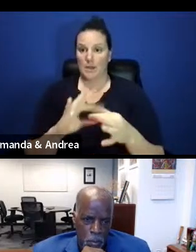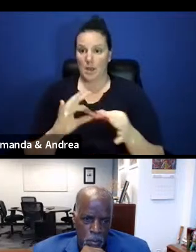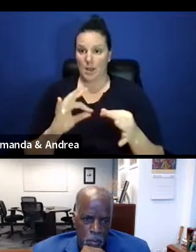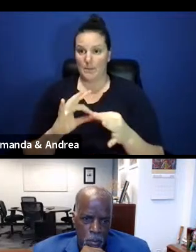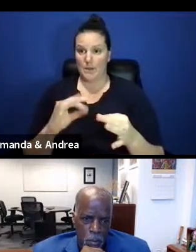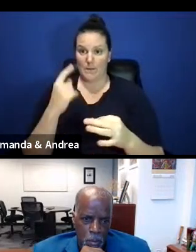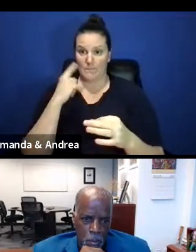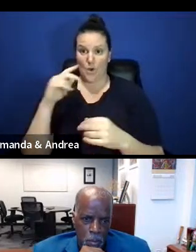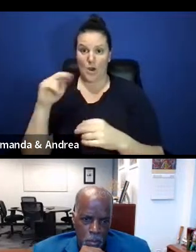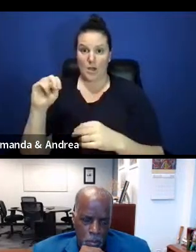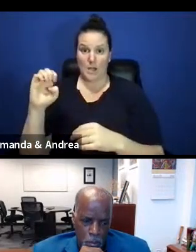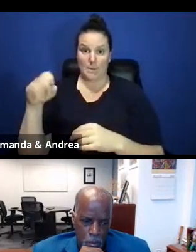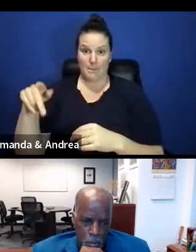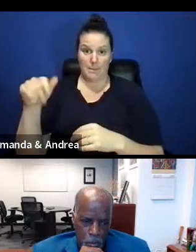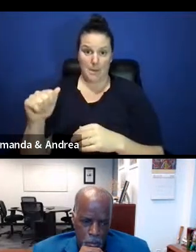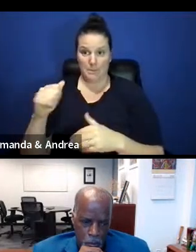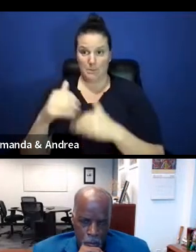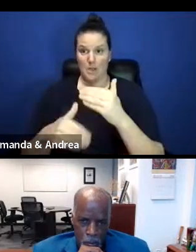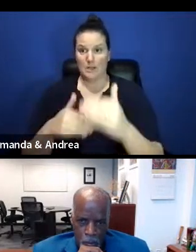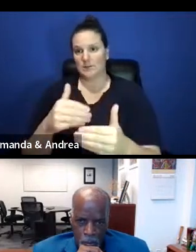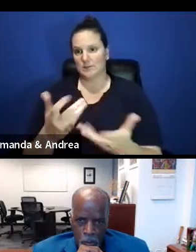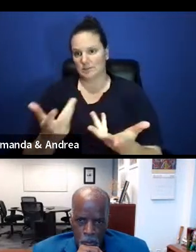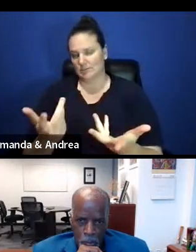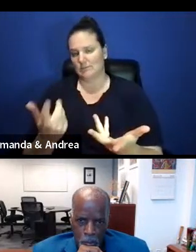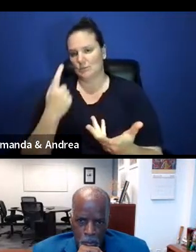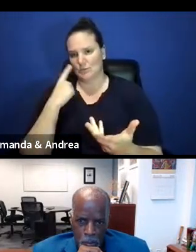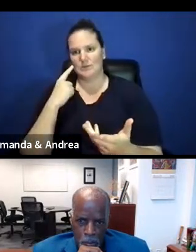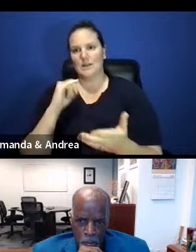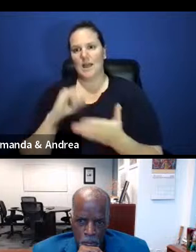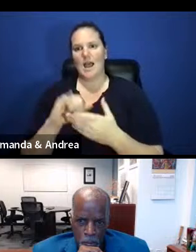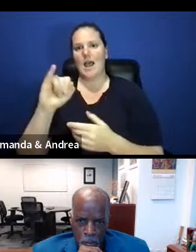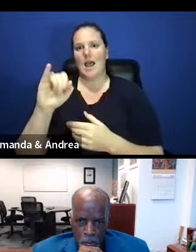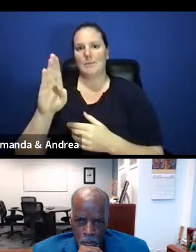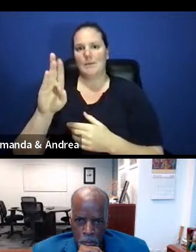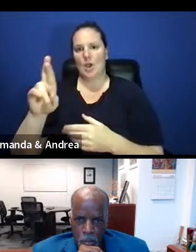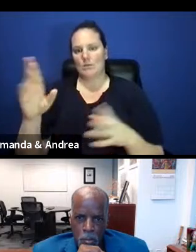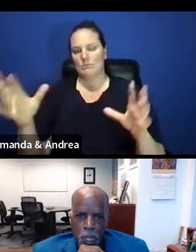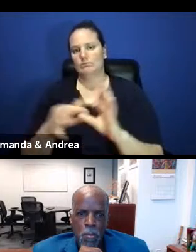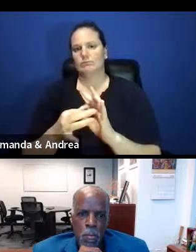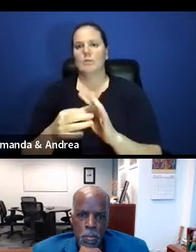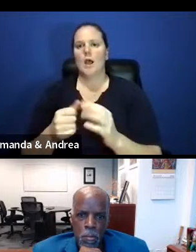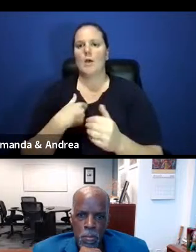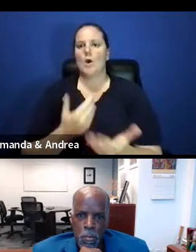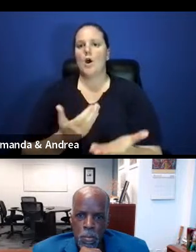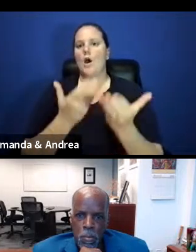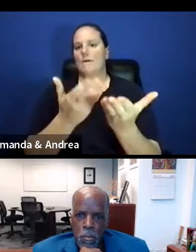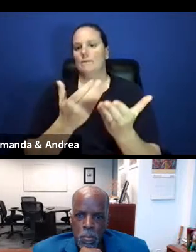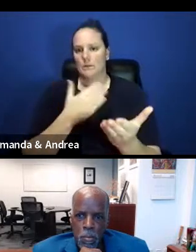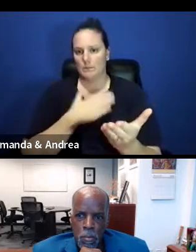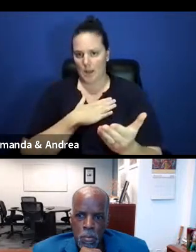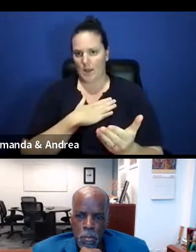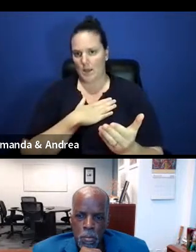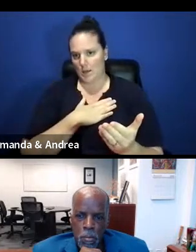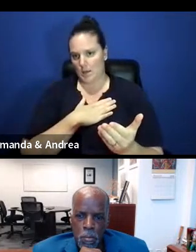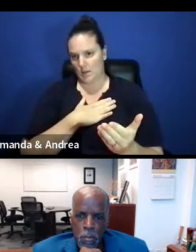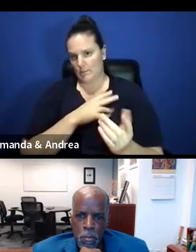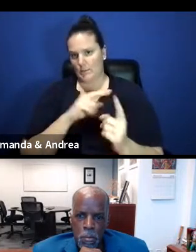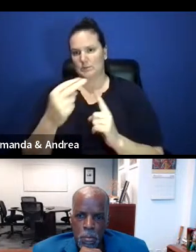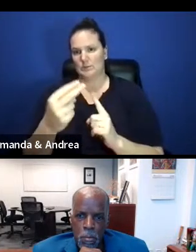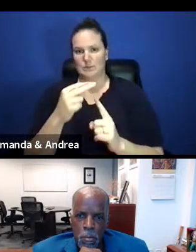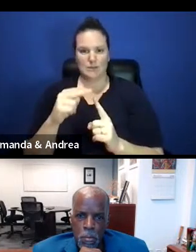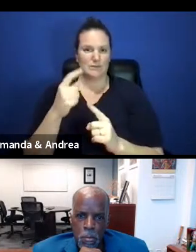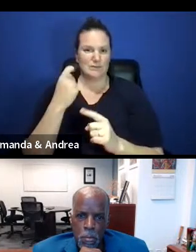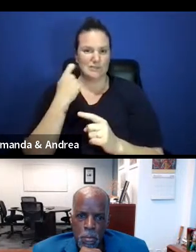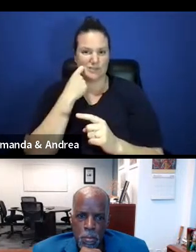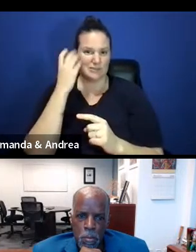for a NEPA process, like as you're embarking on here with IBR, I'll offer my perspective on the experience we just